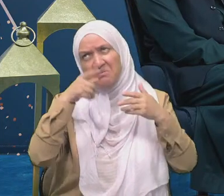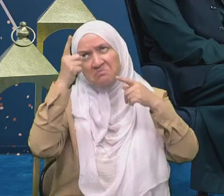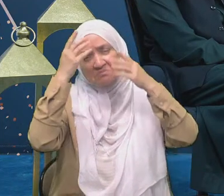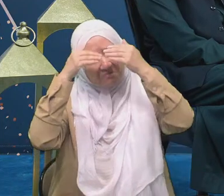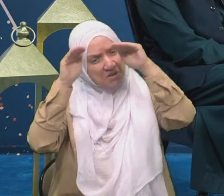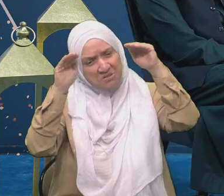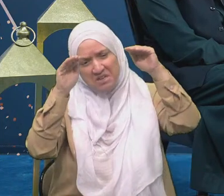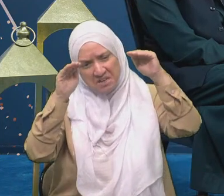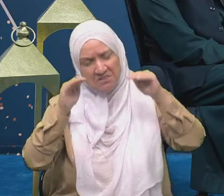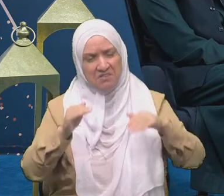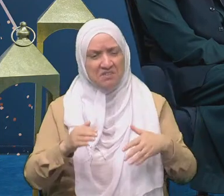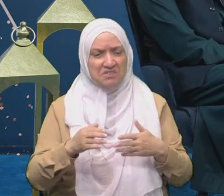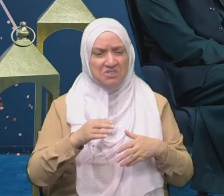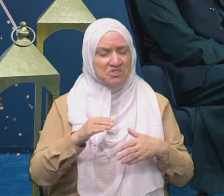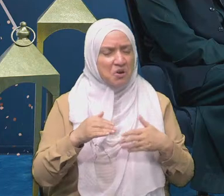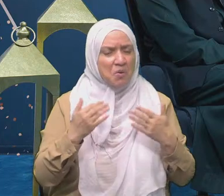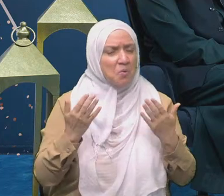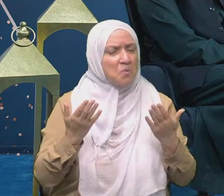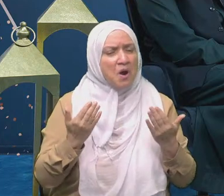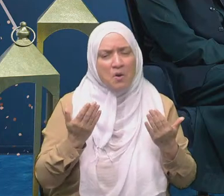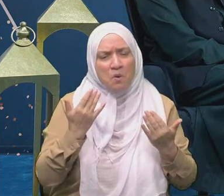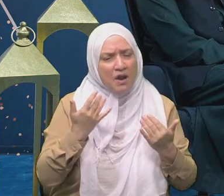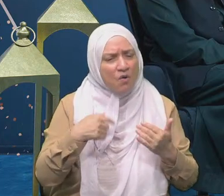come these people still fall into the sin?